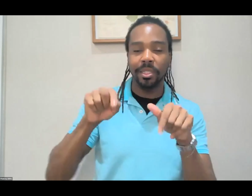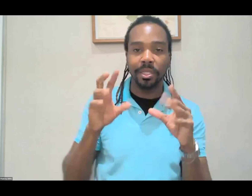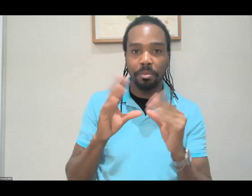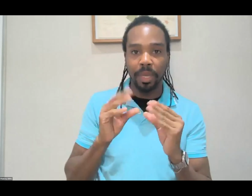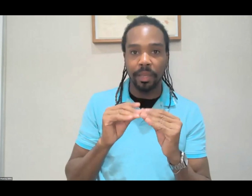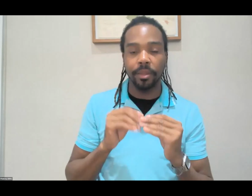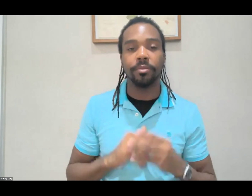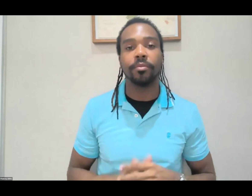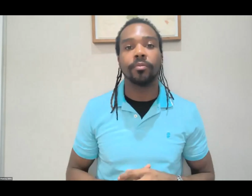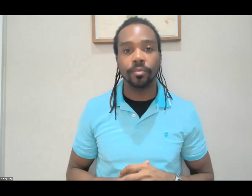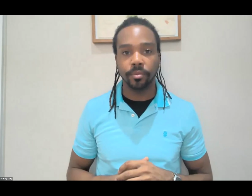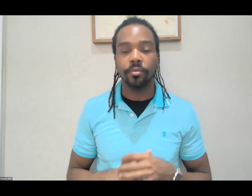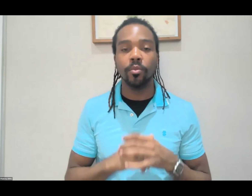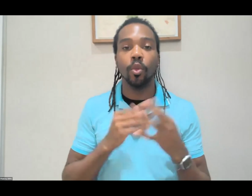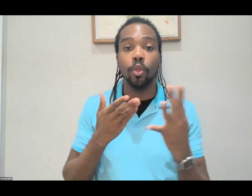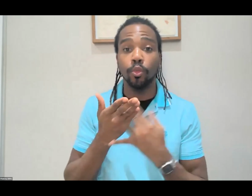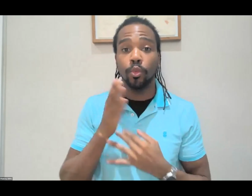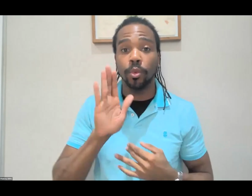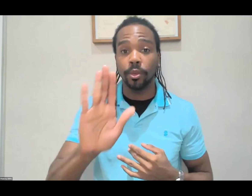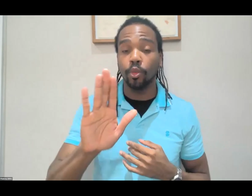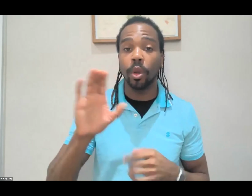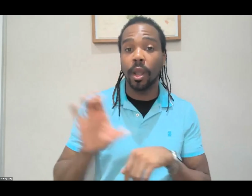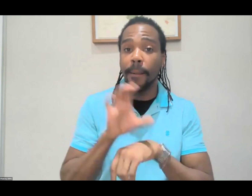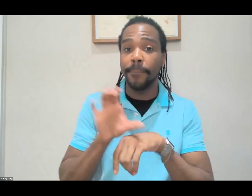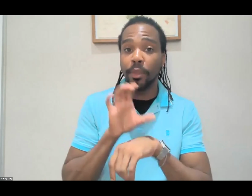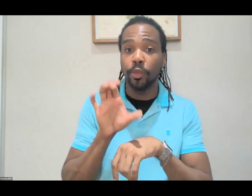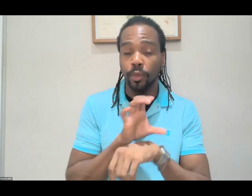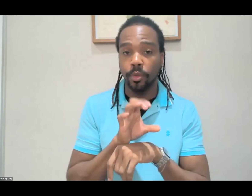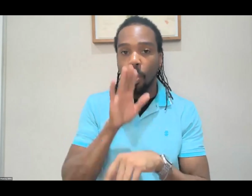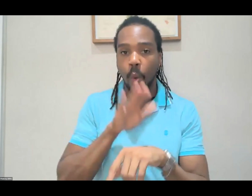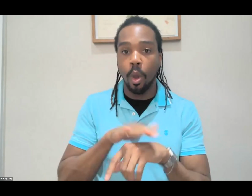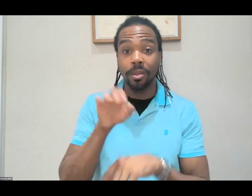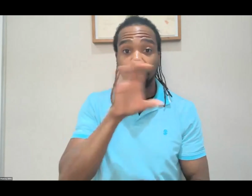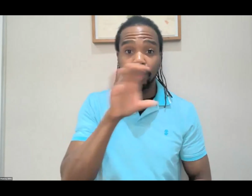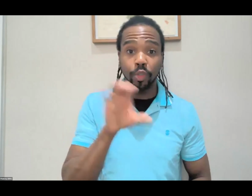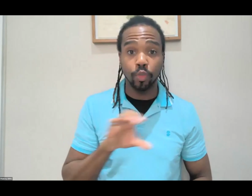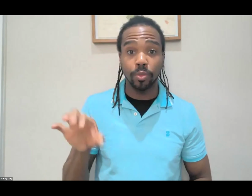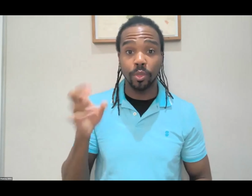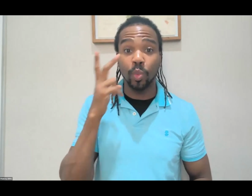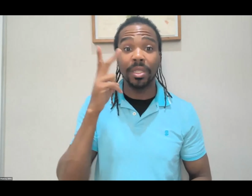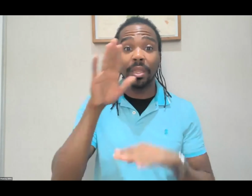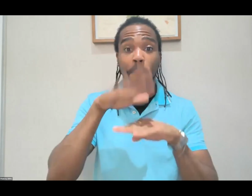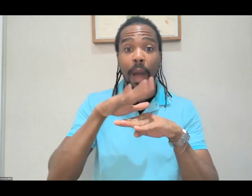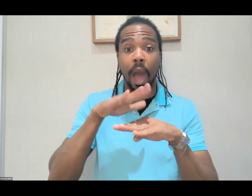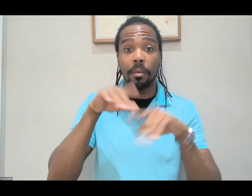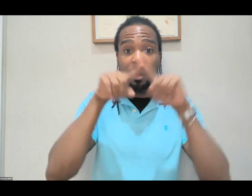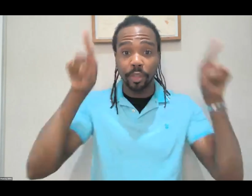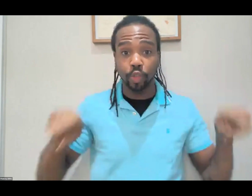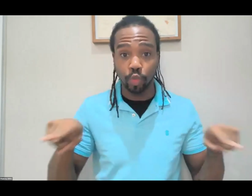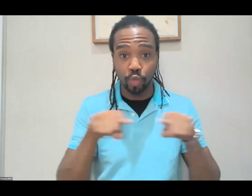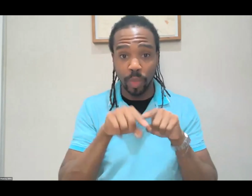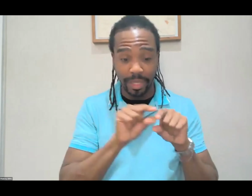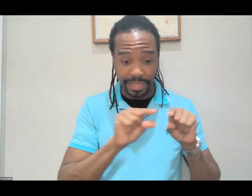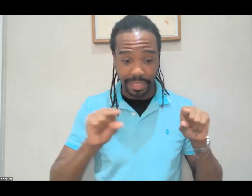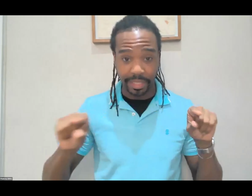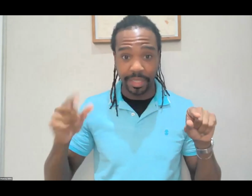on their computer in Zoom, you'll see the interpretation icon at the bottom. We will